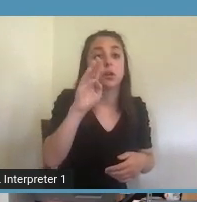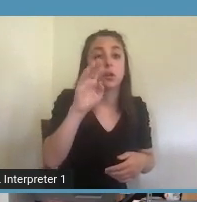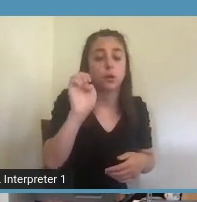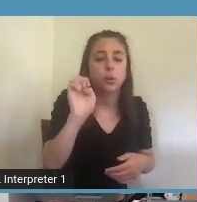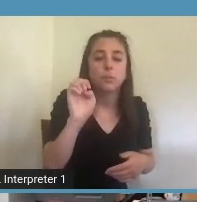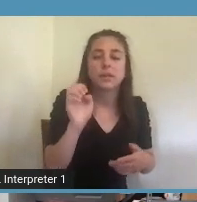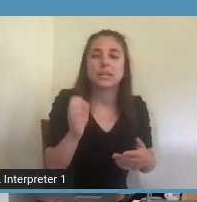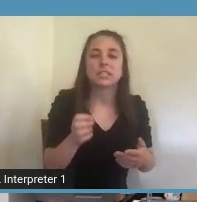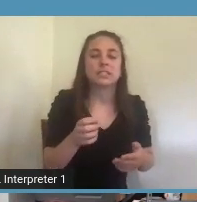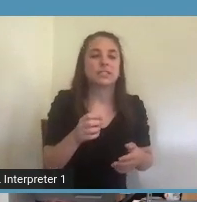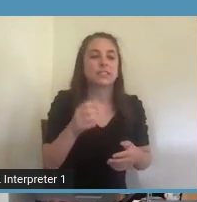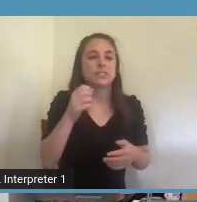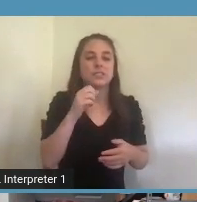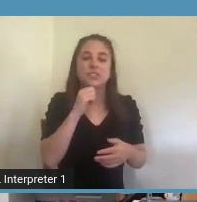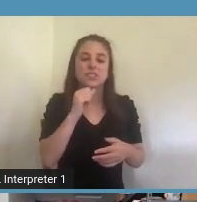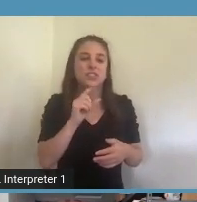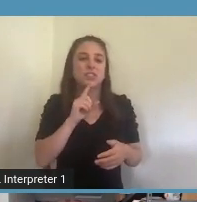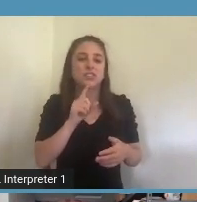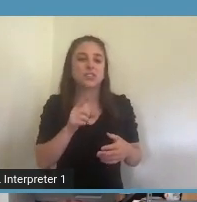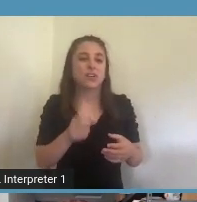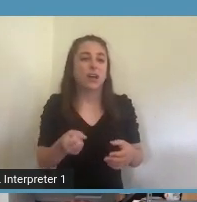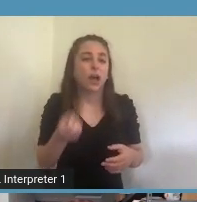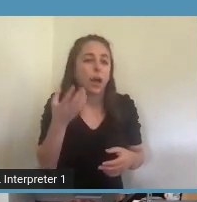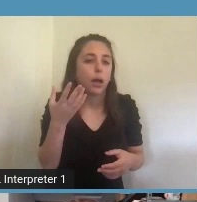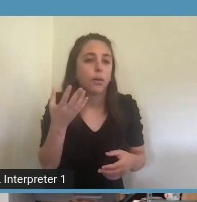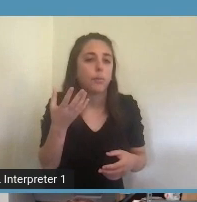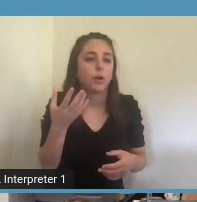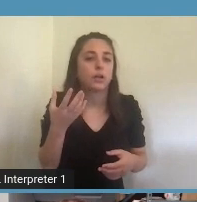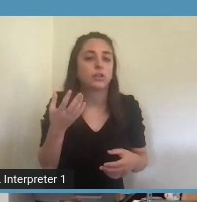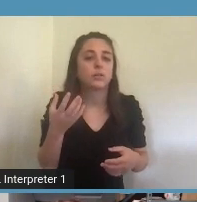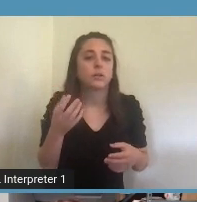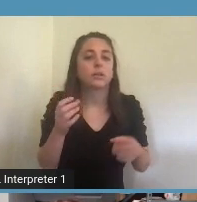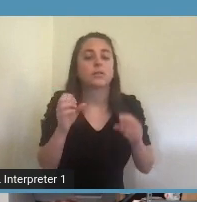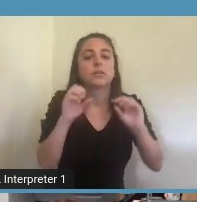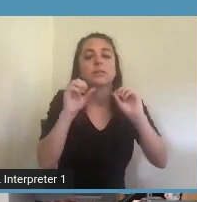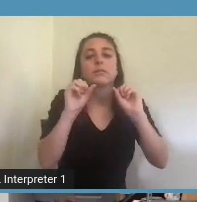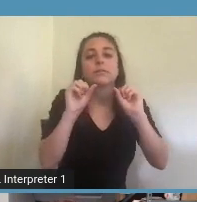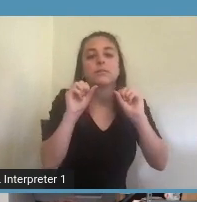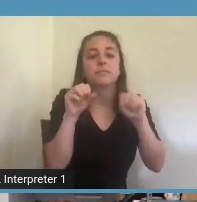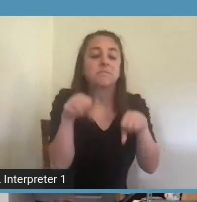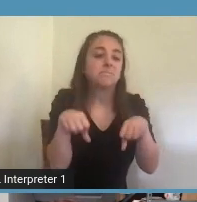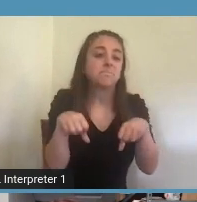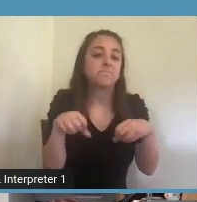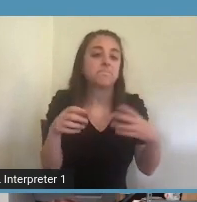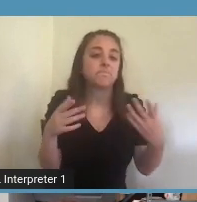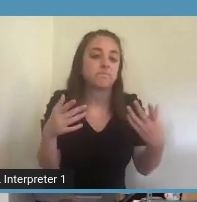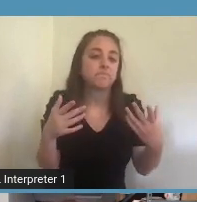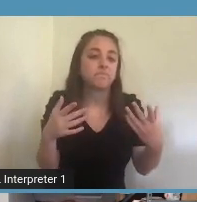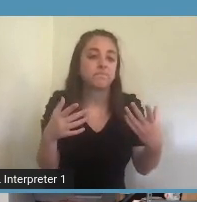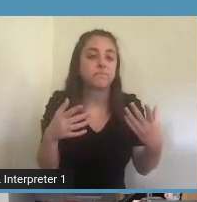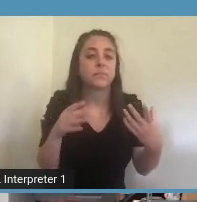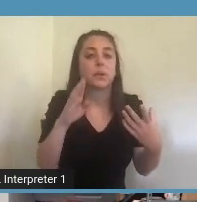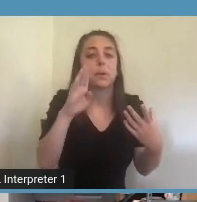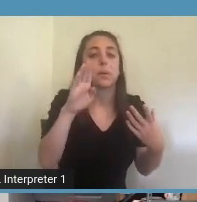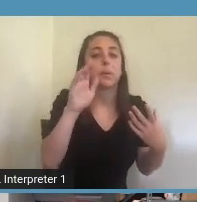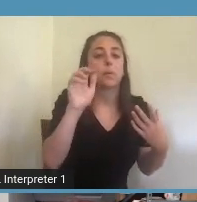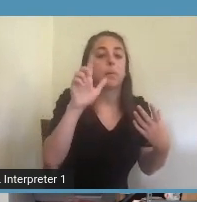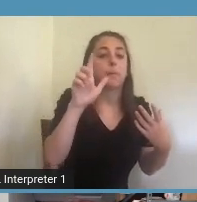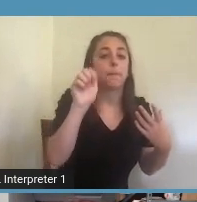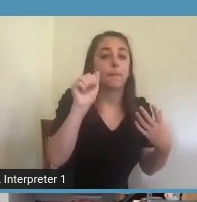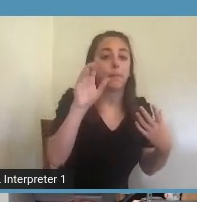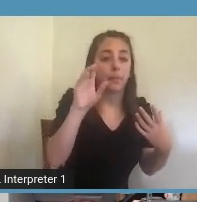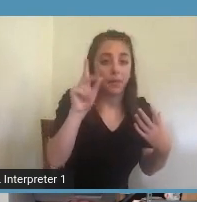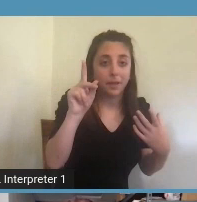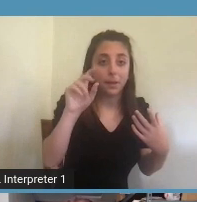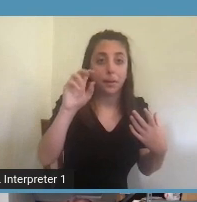costs, but you can bypass the cost. Blackmagic Design, the same company who makes